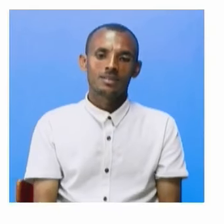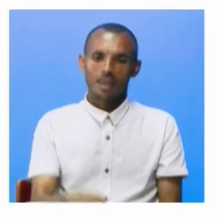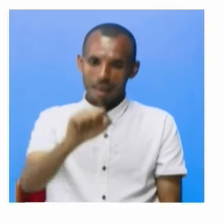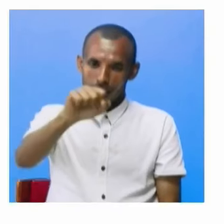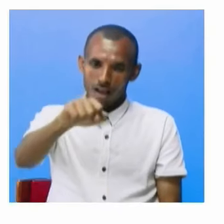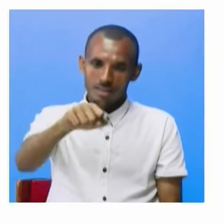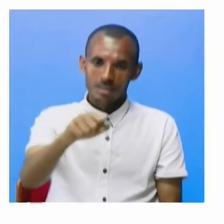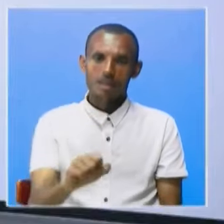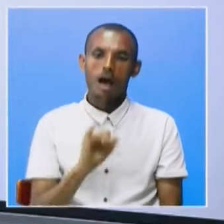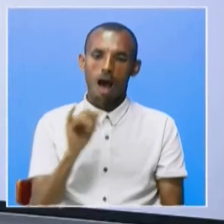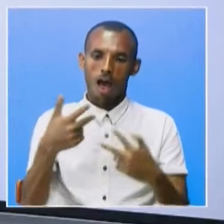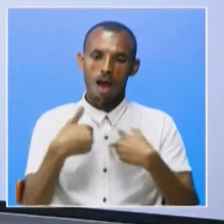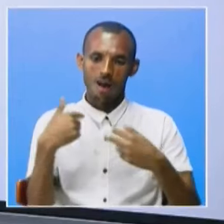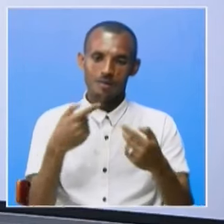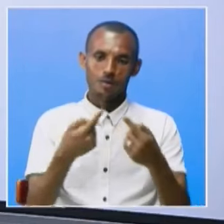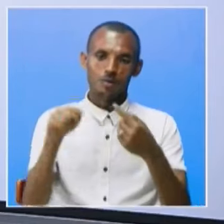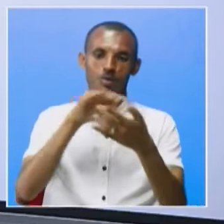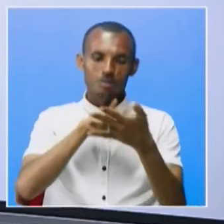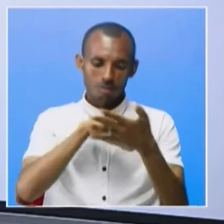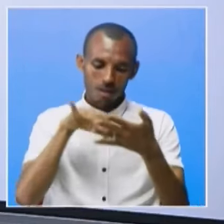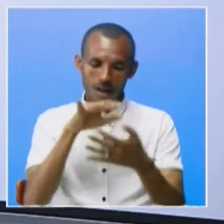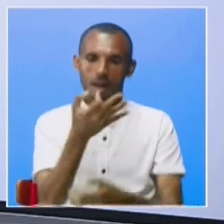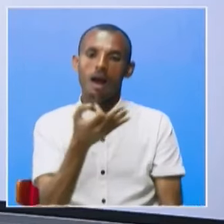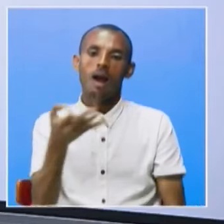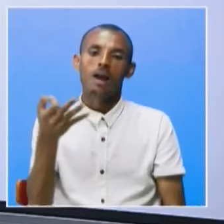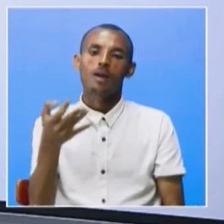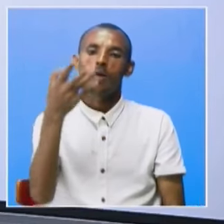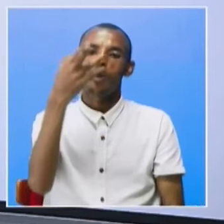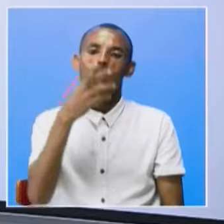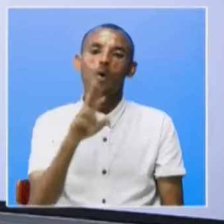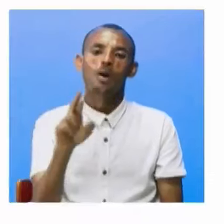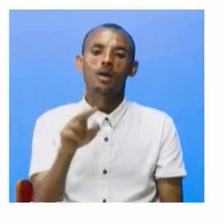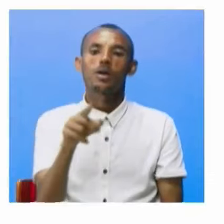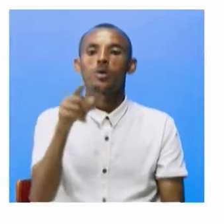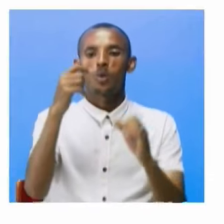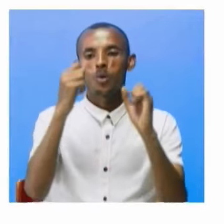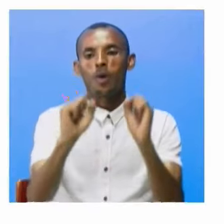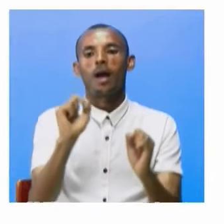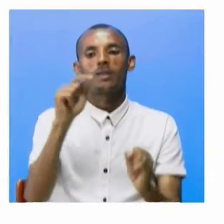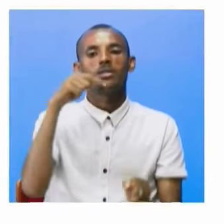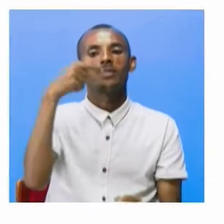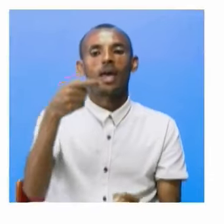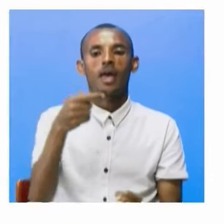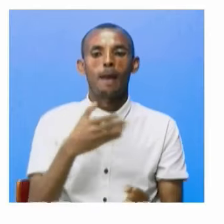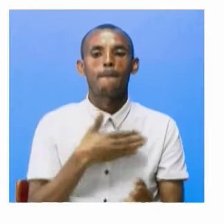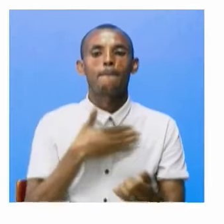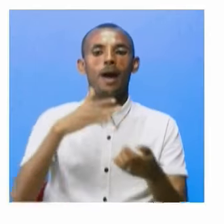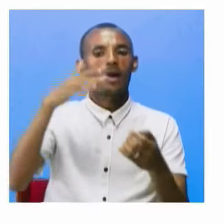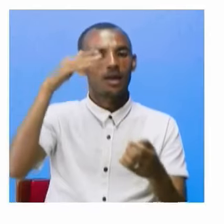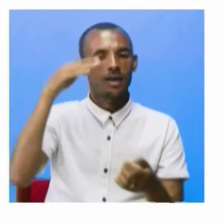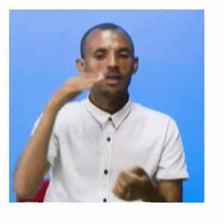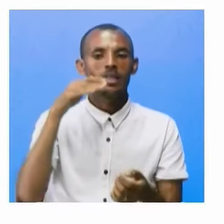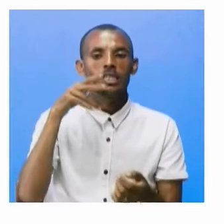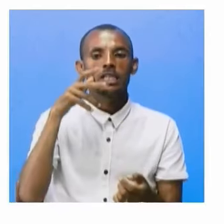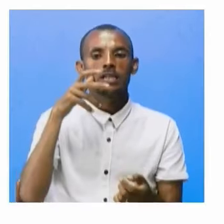Yes? I have to study hard. Or you can say, my sister,